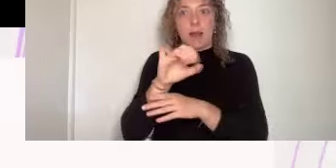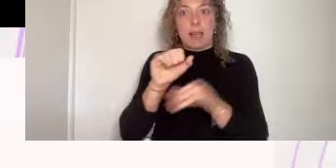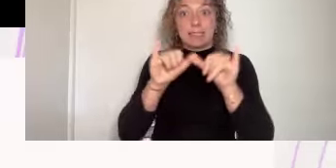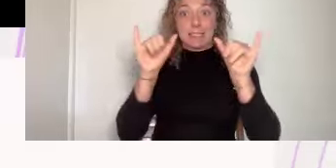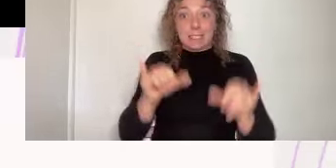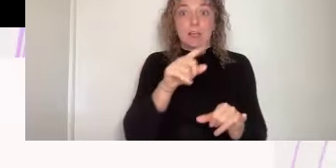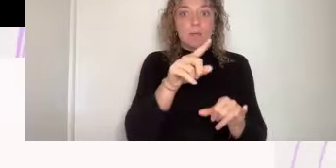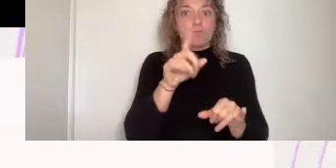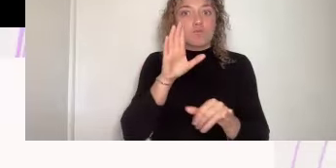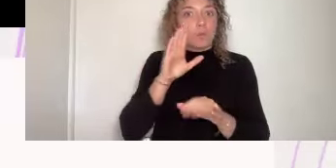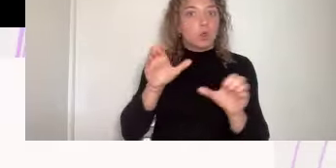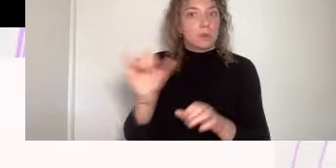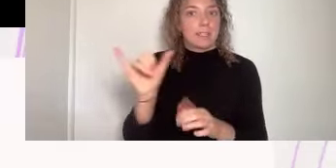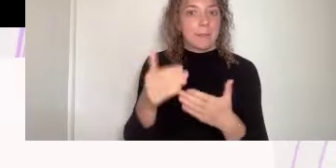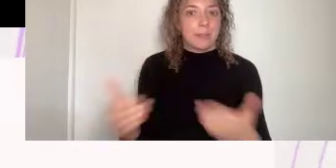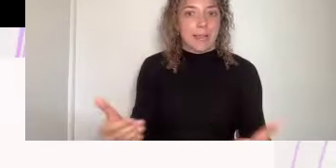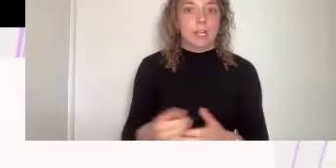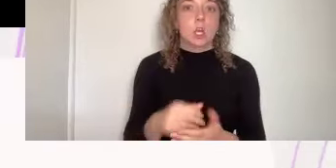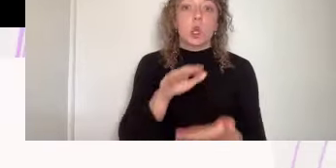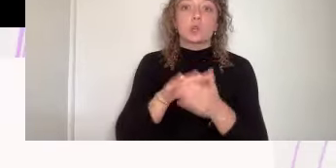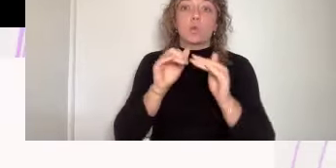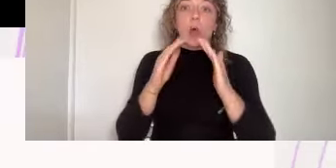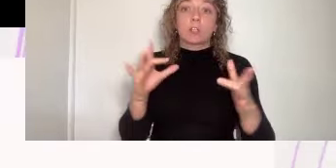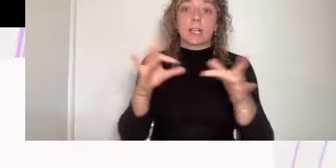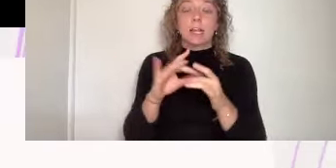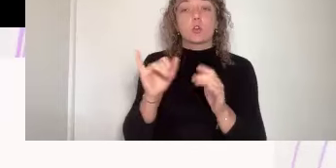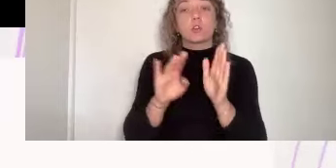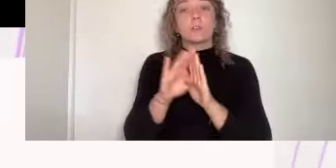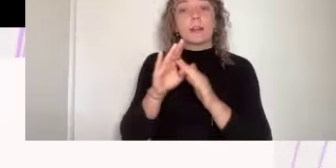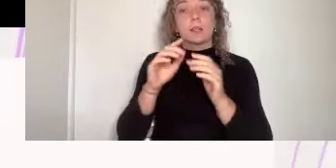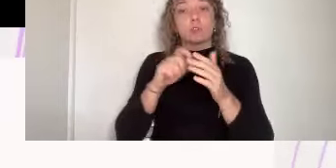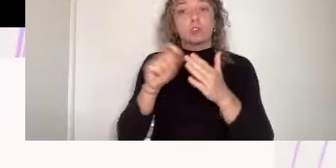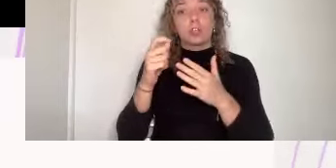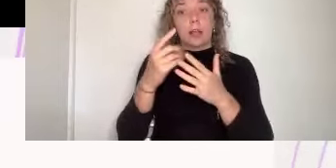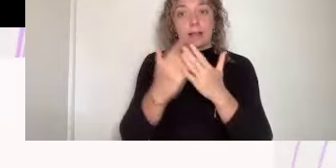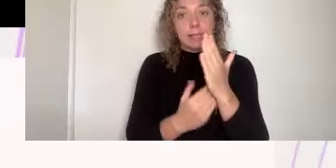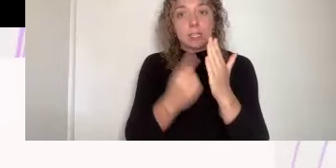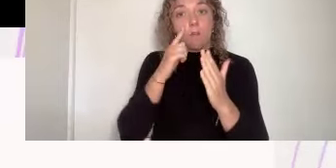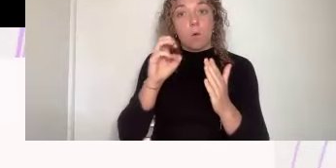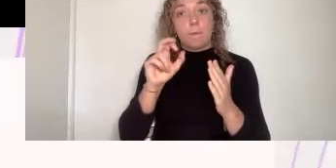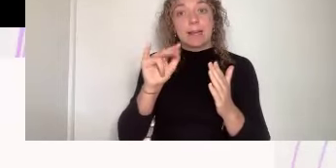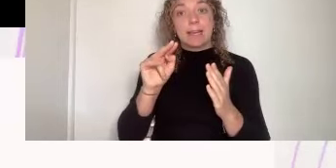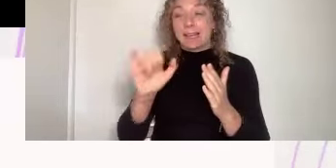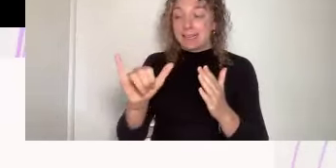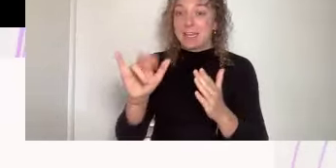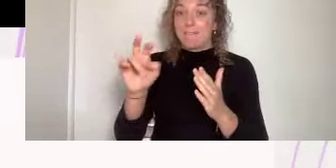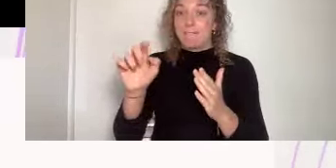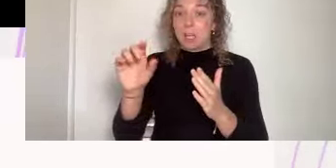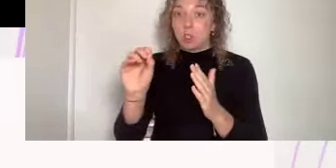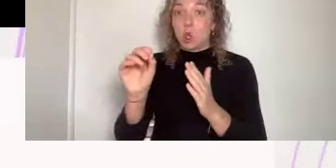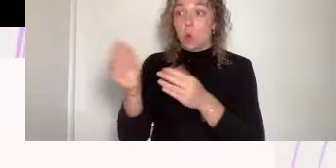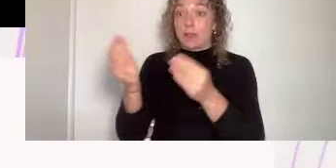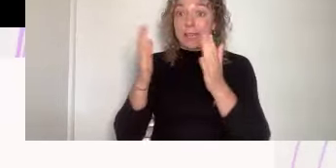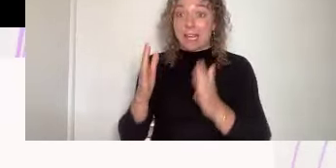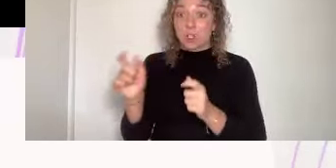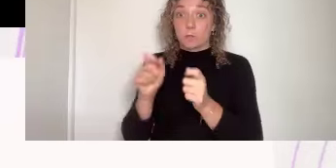same. SchoolHouse Connection has also developed a checklist for McKinney-Vento liaisons specifically to make referrals for